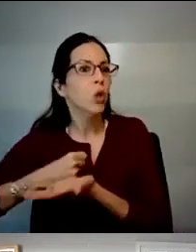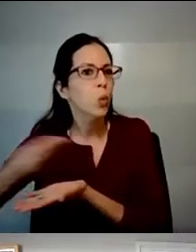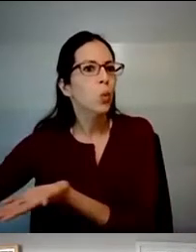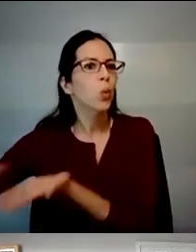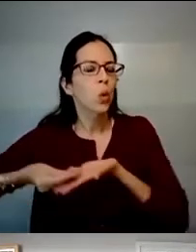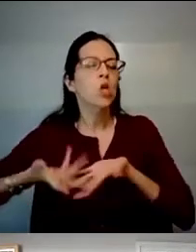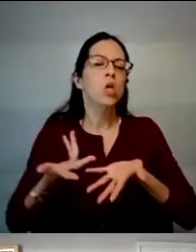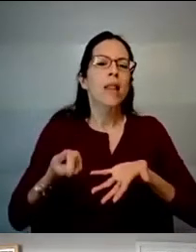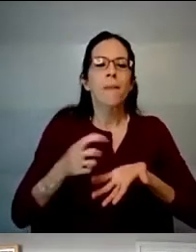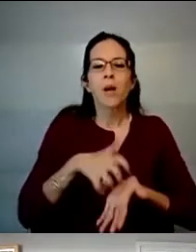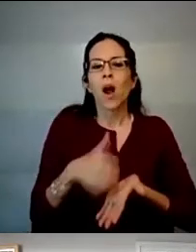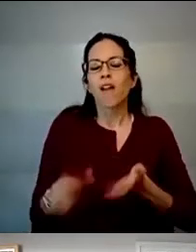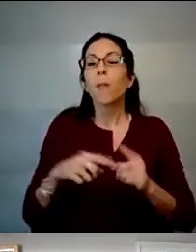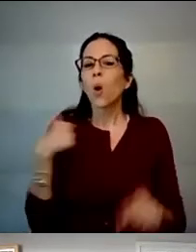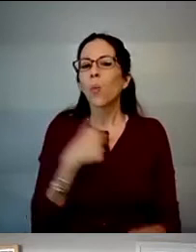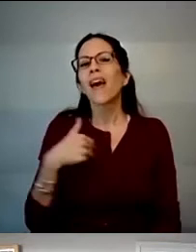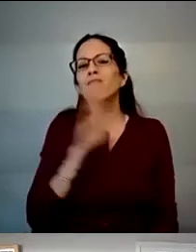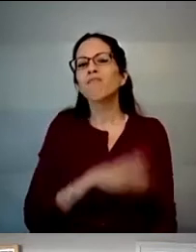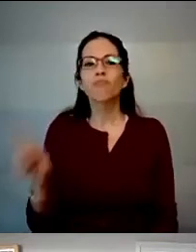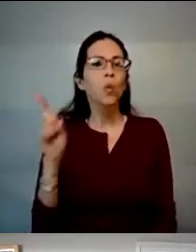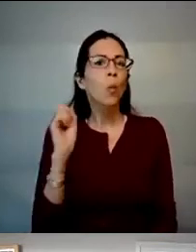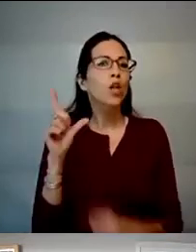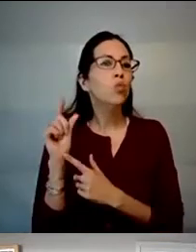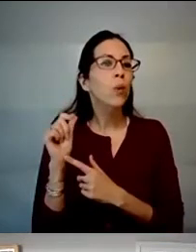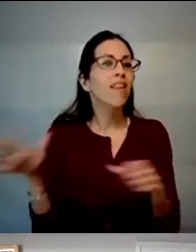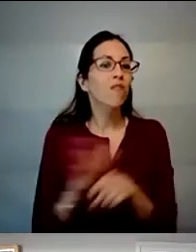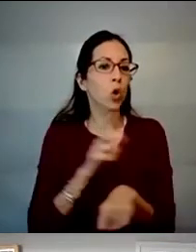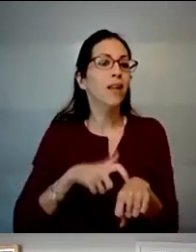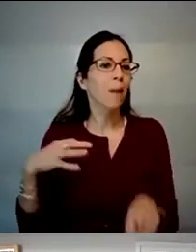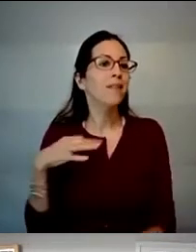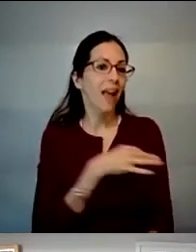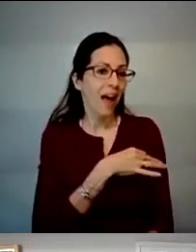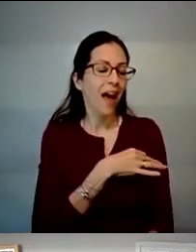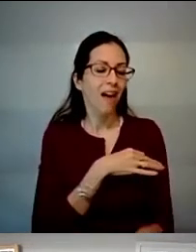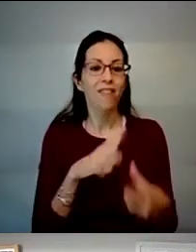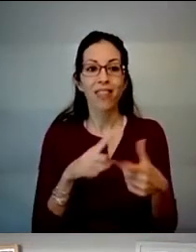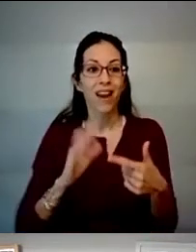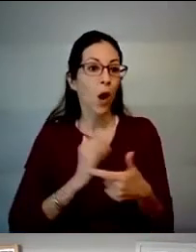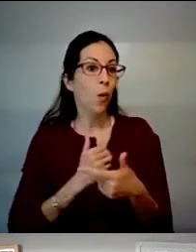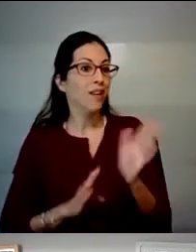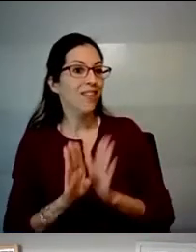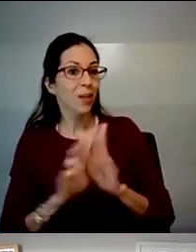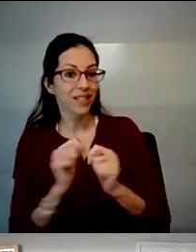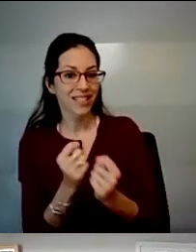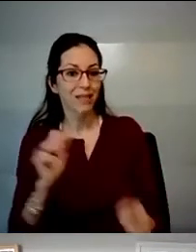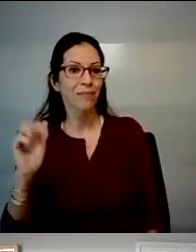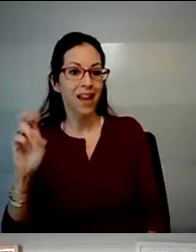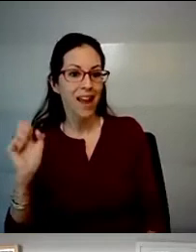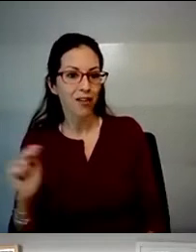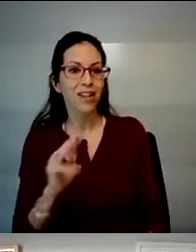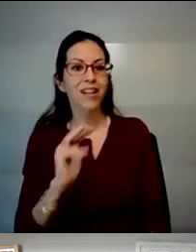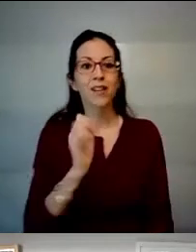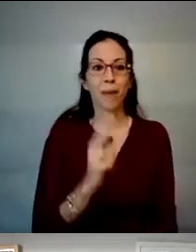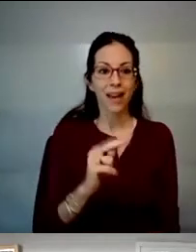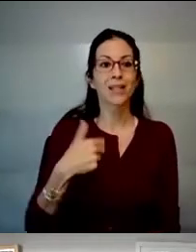have around 120 full-time staff. And then our development team, which Aaron, Megan, and I are part of, is